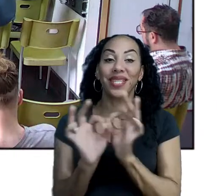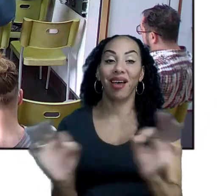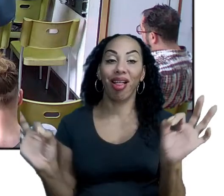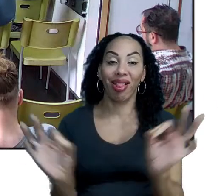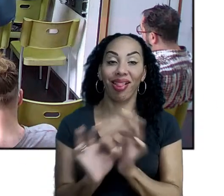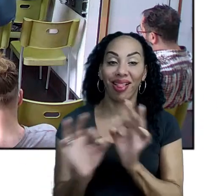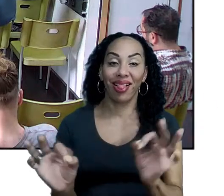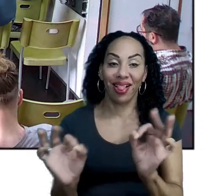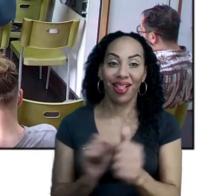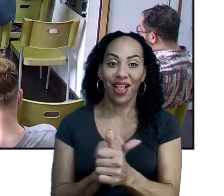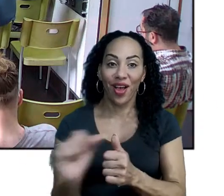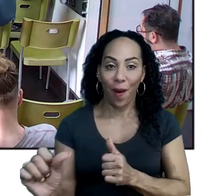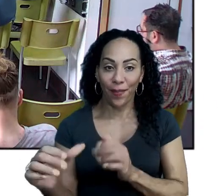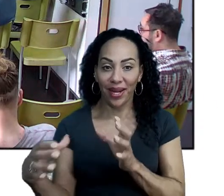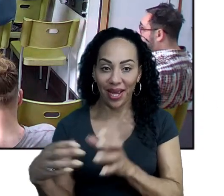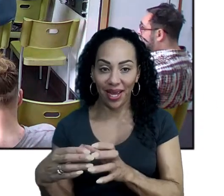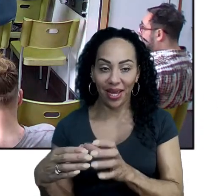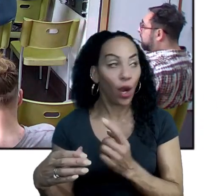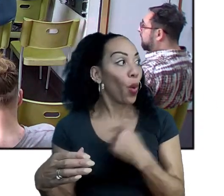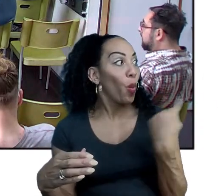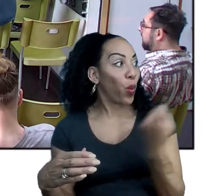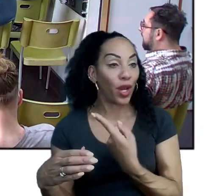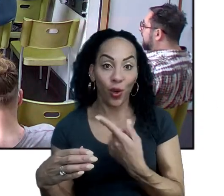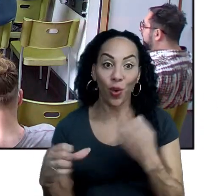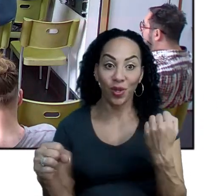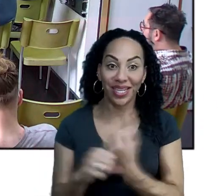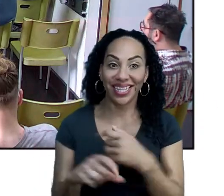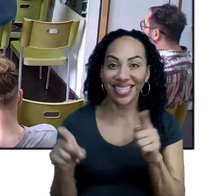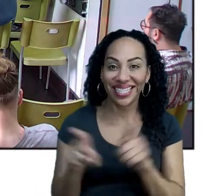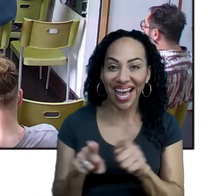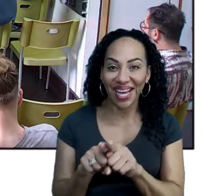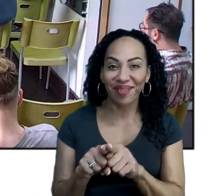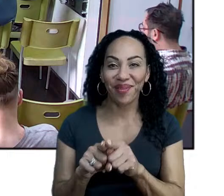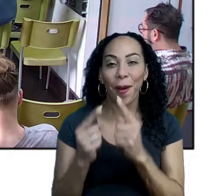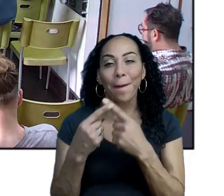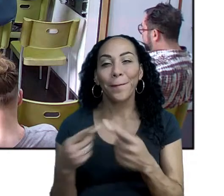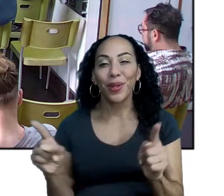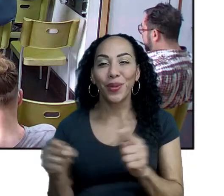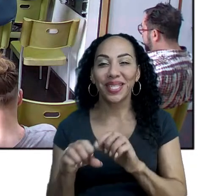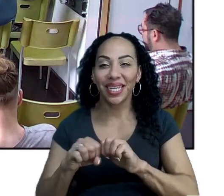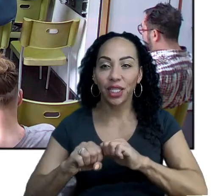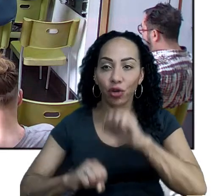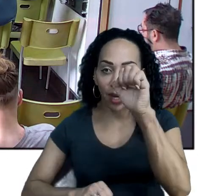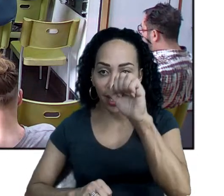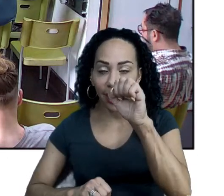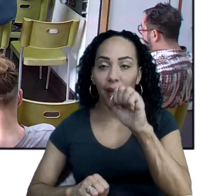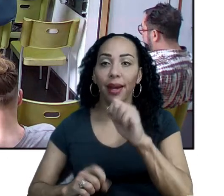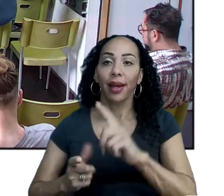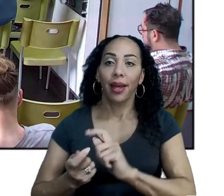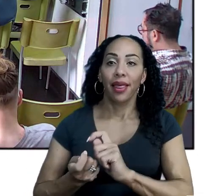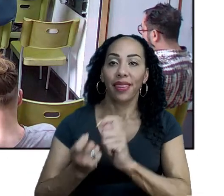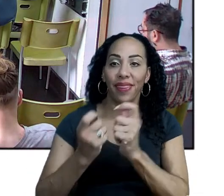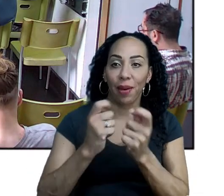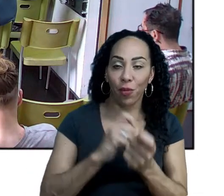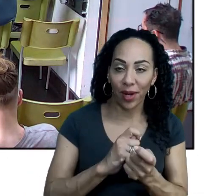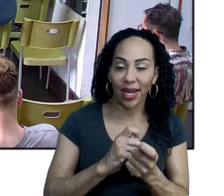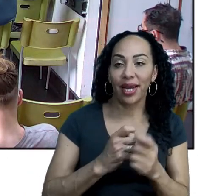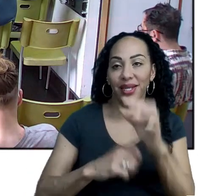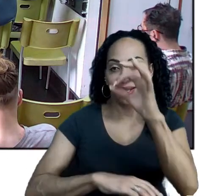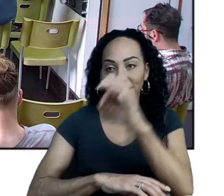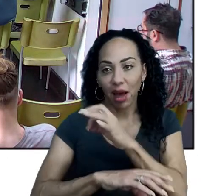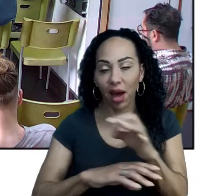same music-based degree. We got into designing a musical tool, and I